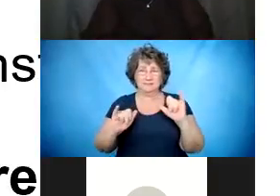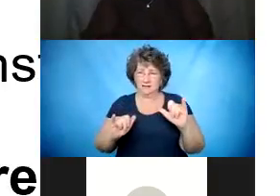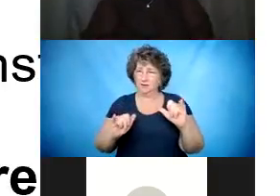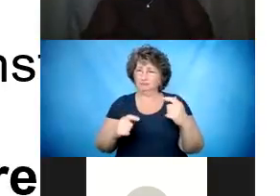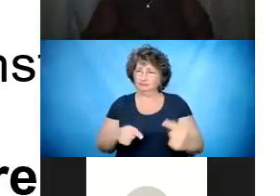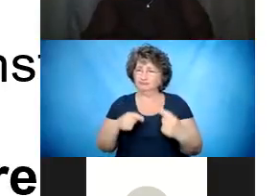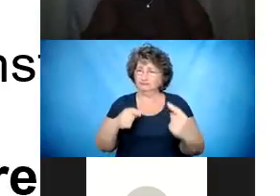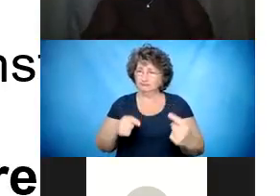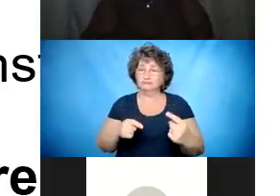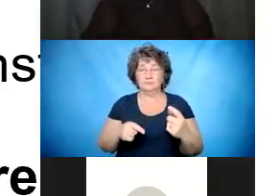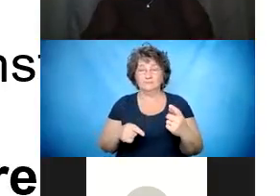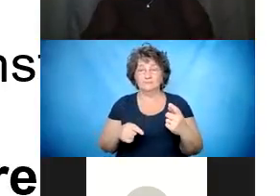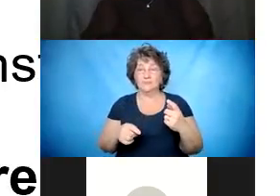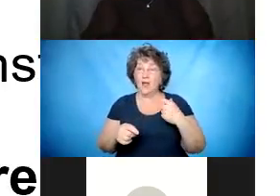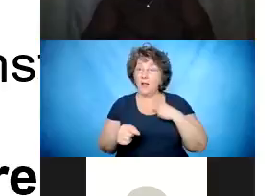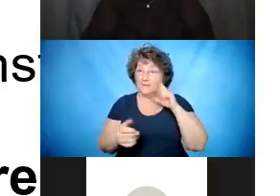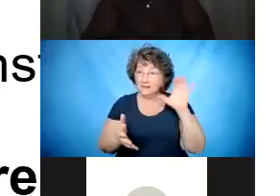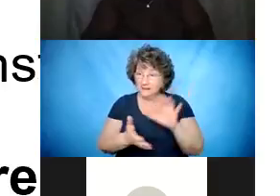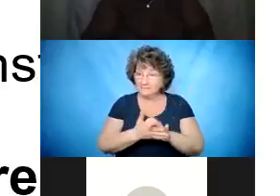the IPPs